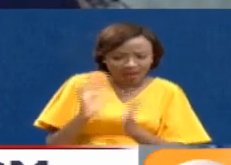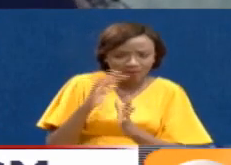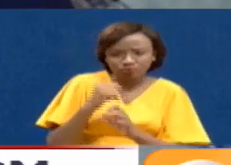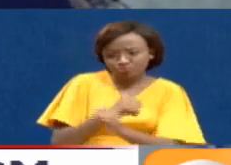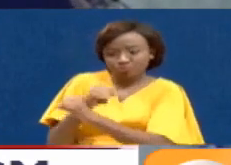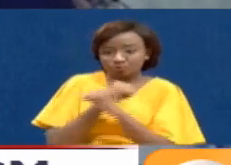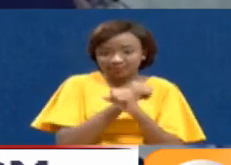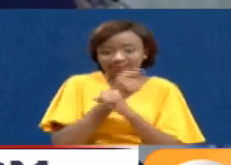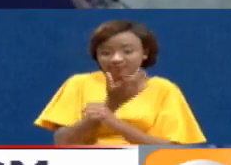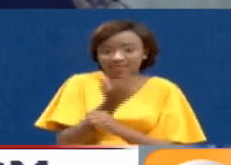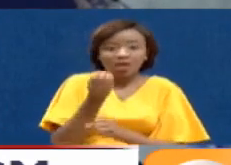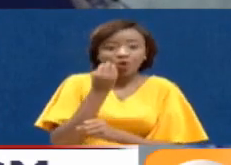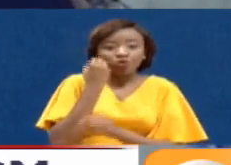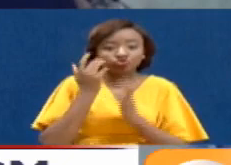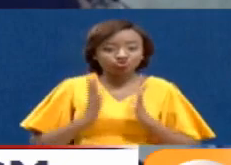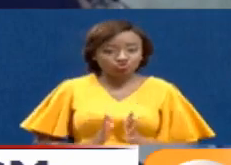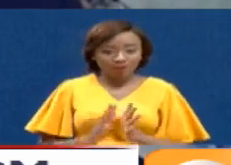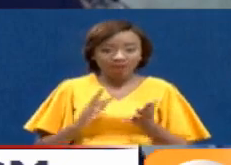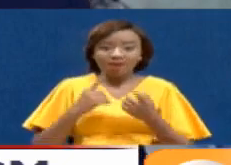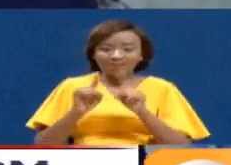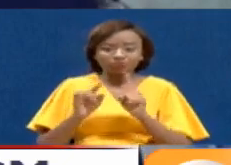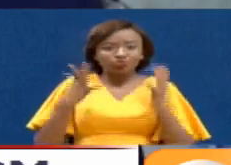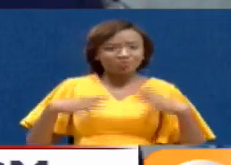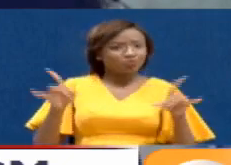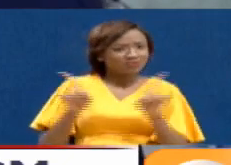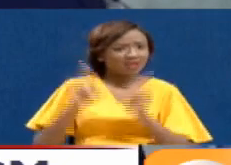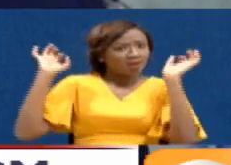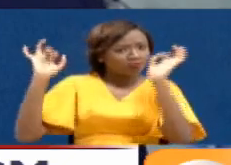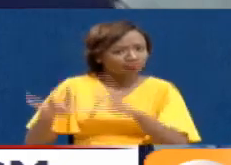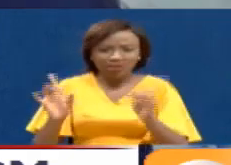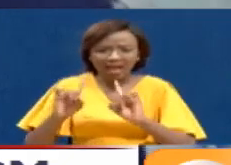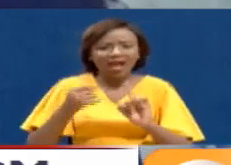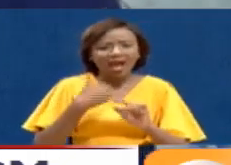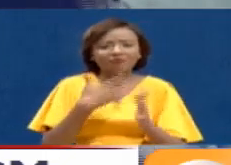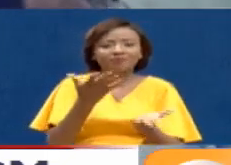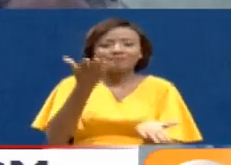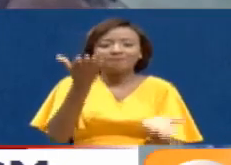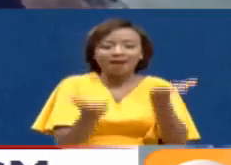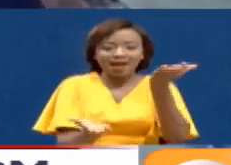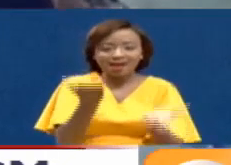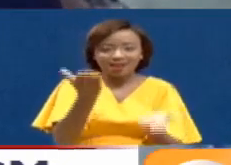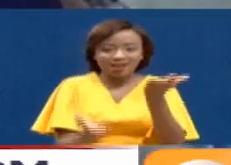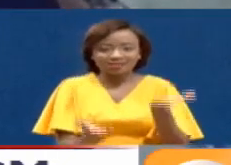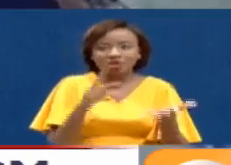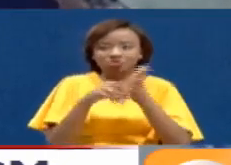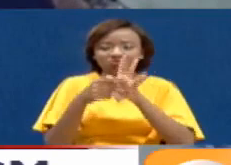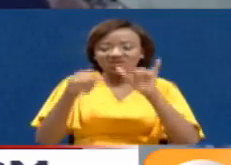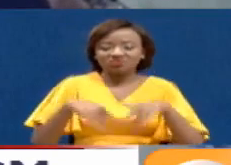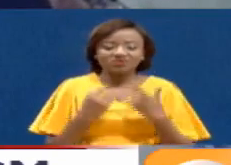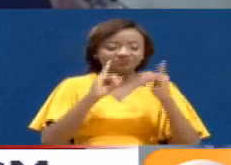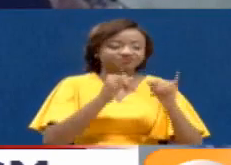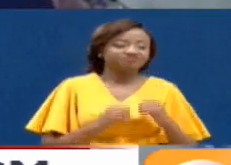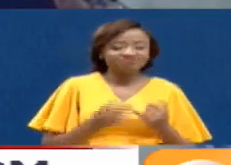but reduces the pressure for people to be congested together. So we should not start conversing as if it's either